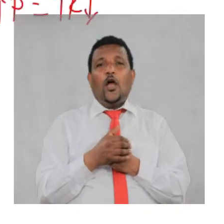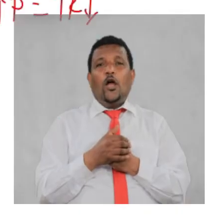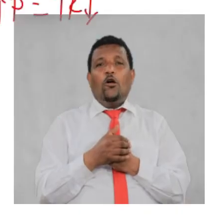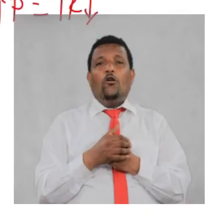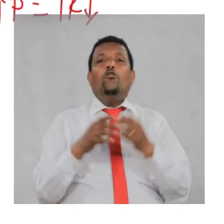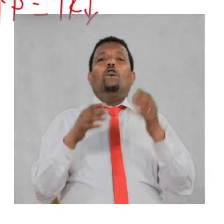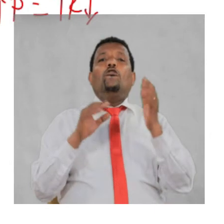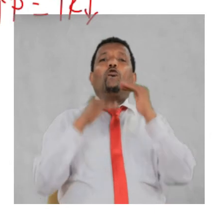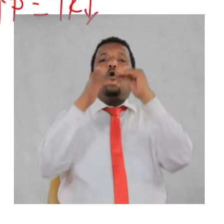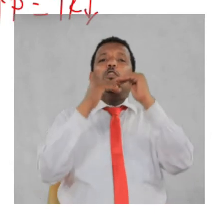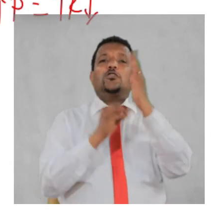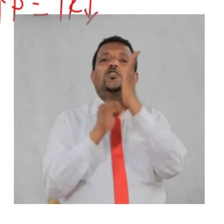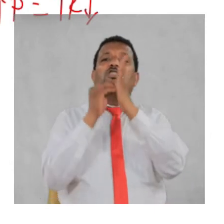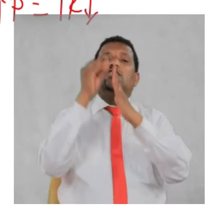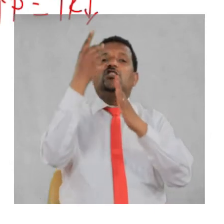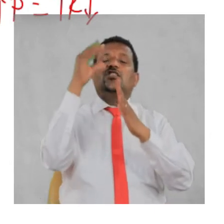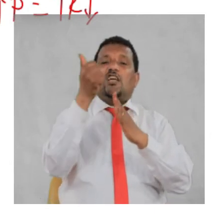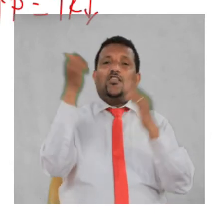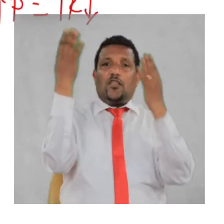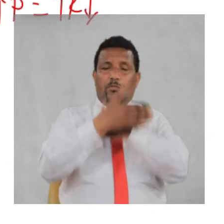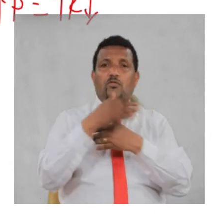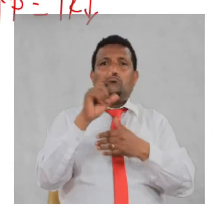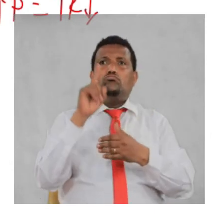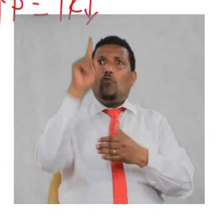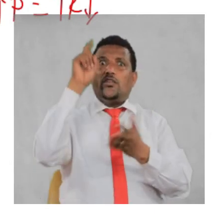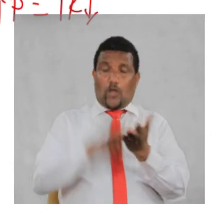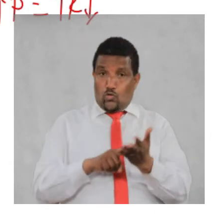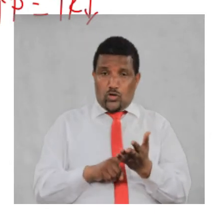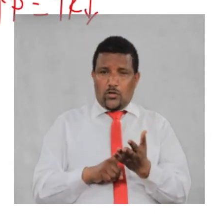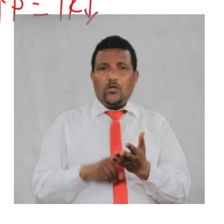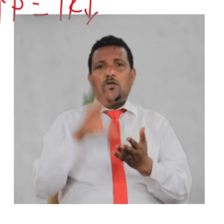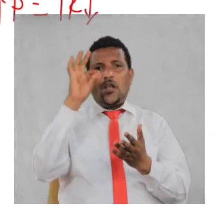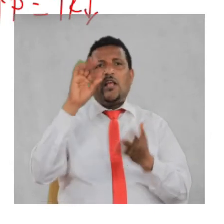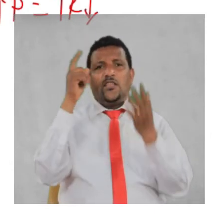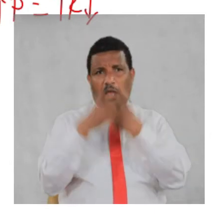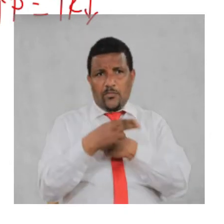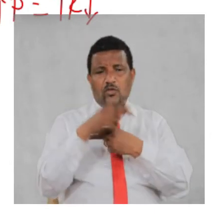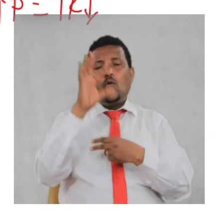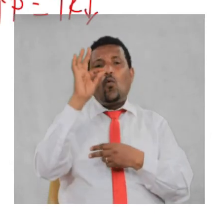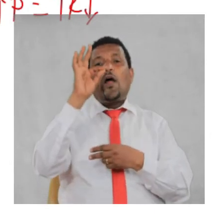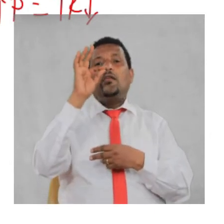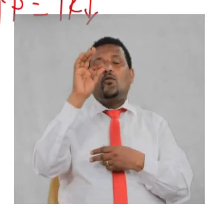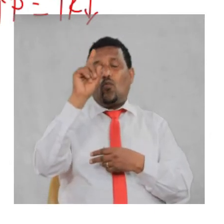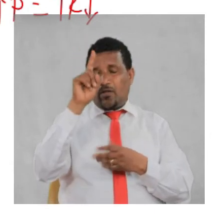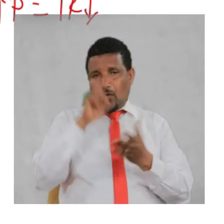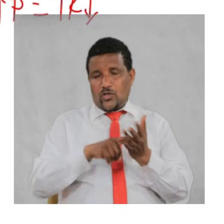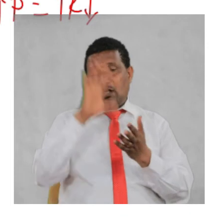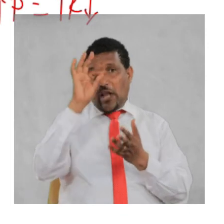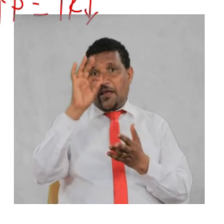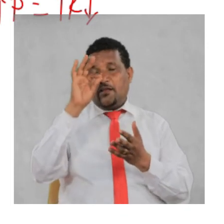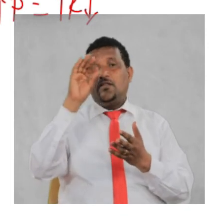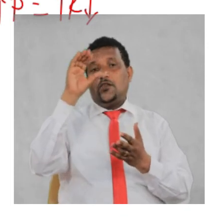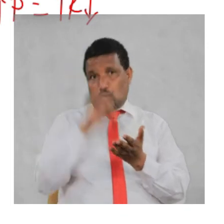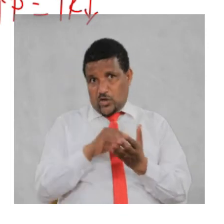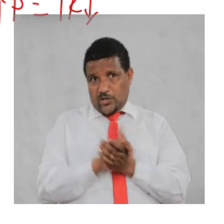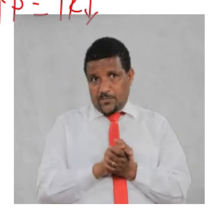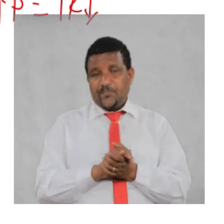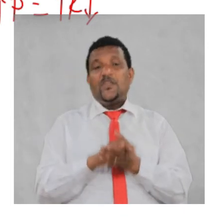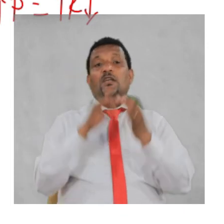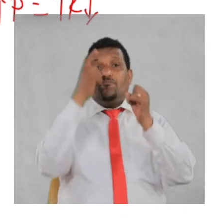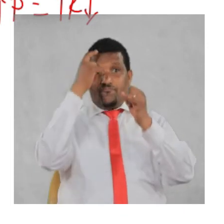10 times and it reached to 1000. Then 9 times 1000 is 9000. As a